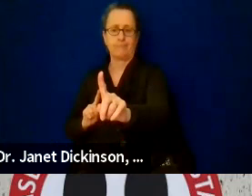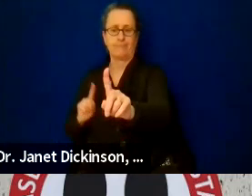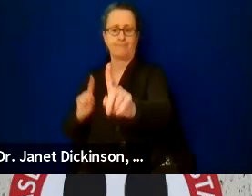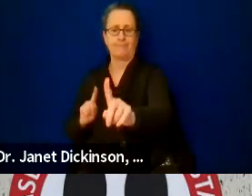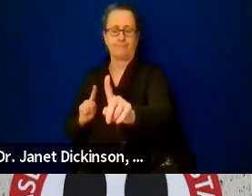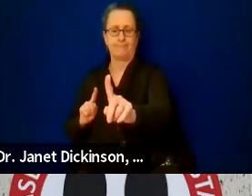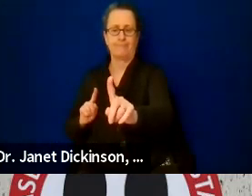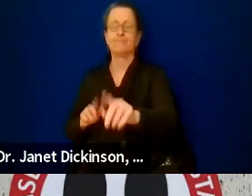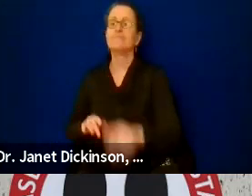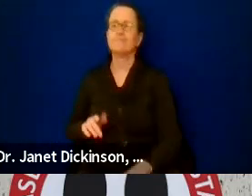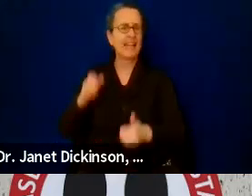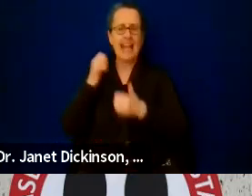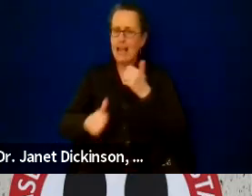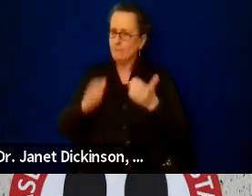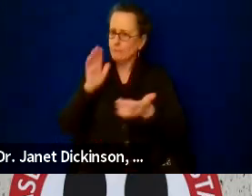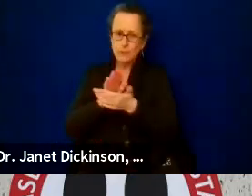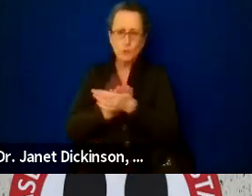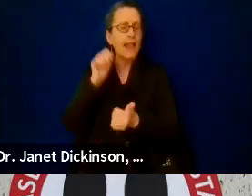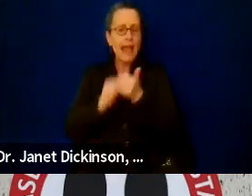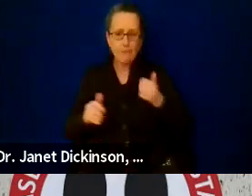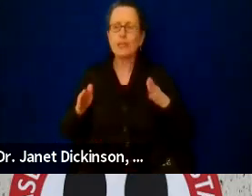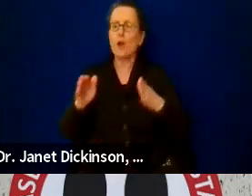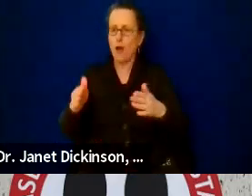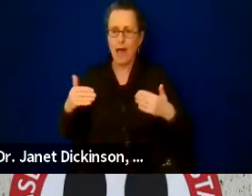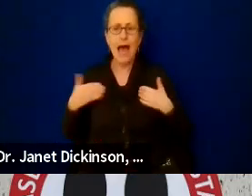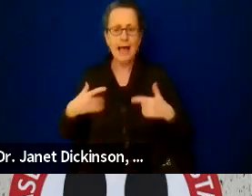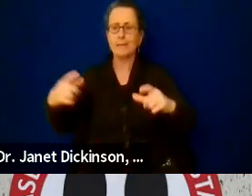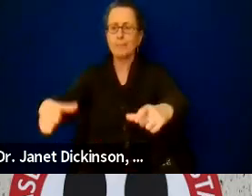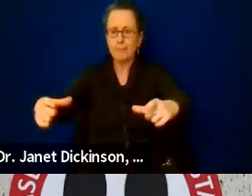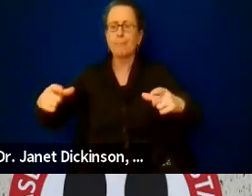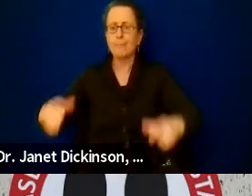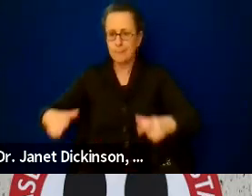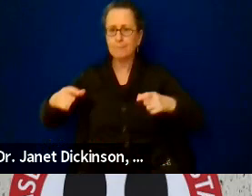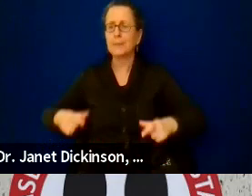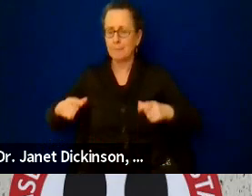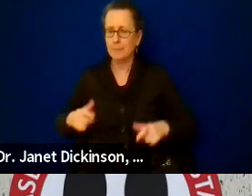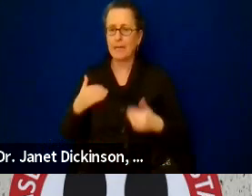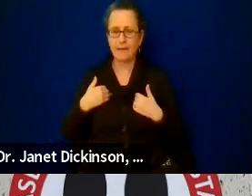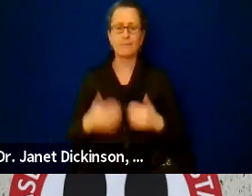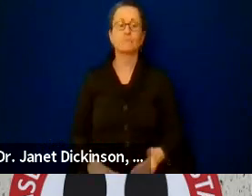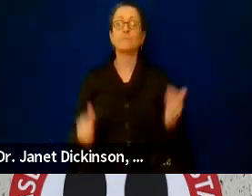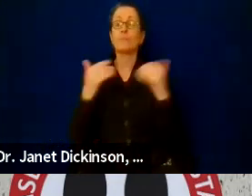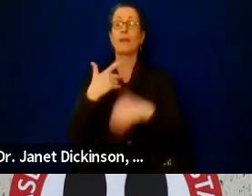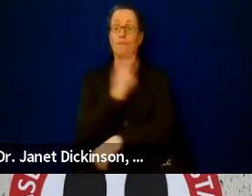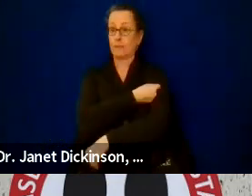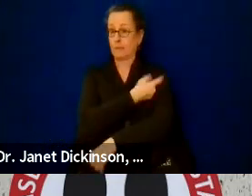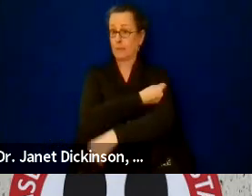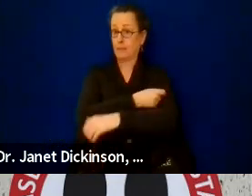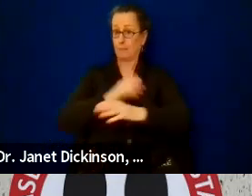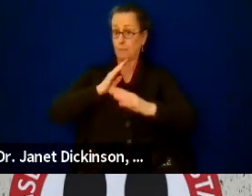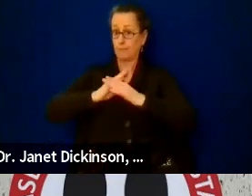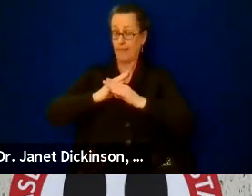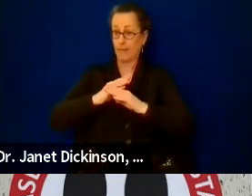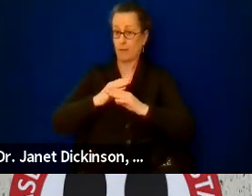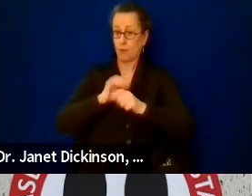of our hallways. Somebody also I know was concerned about COVID-19 vaccines. As you know,